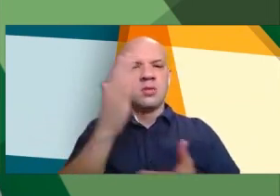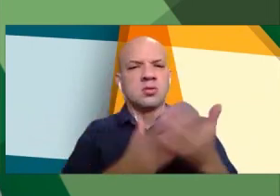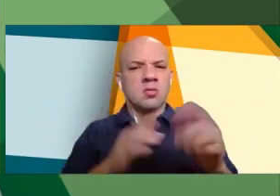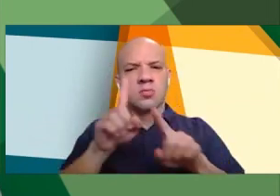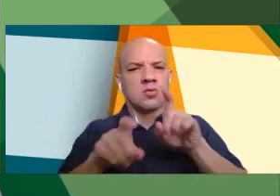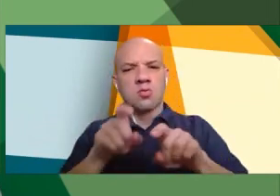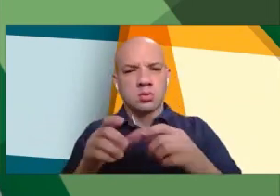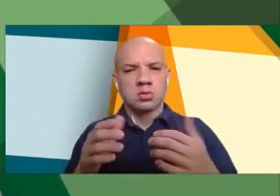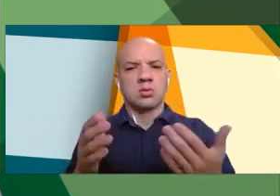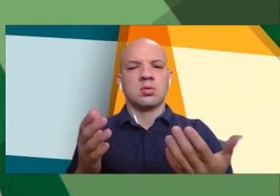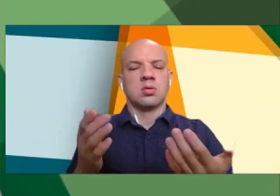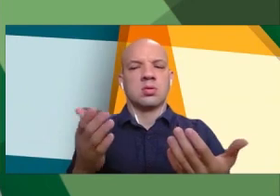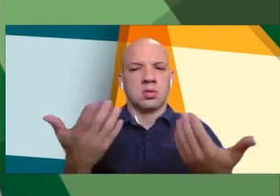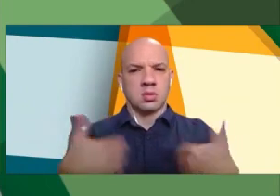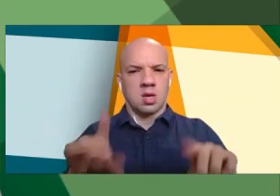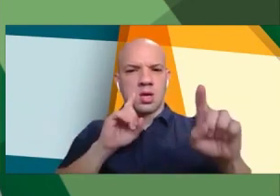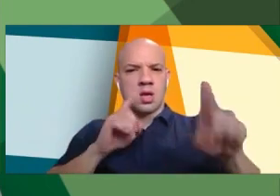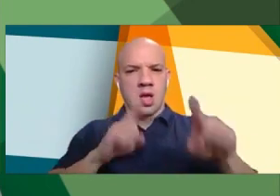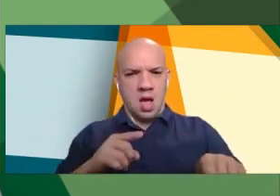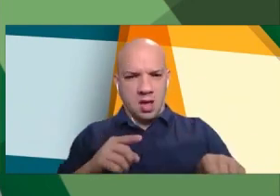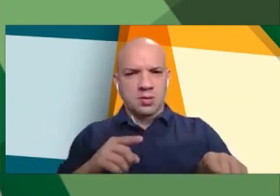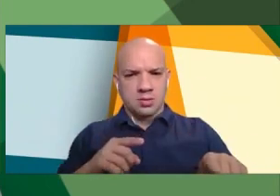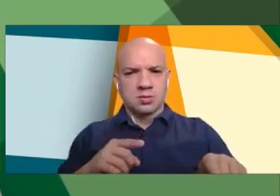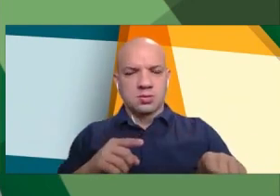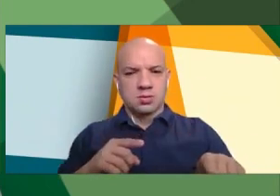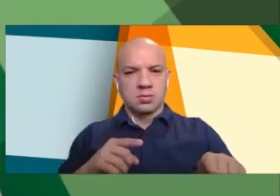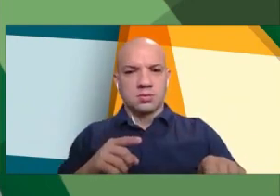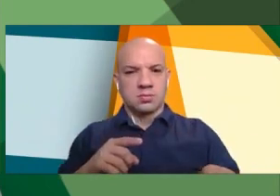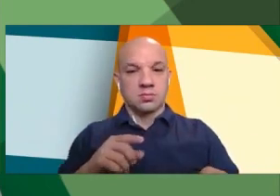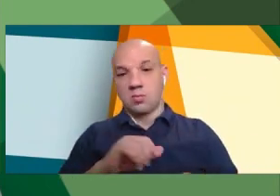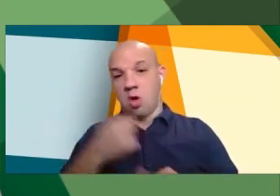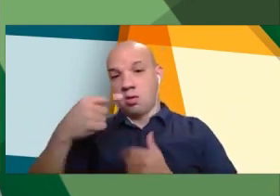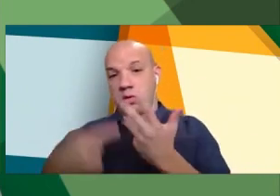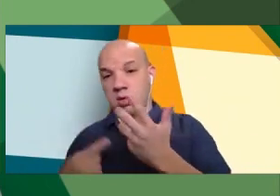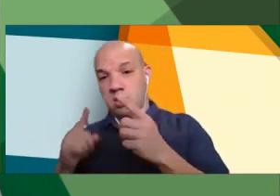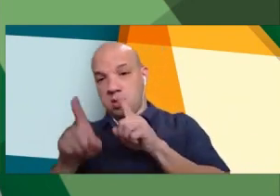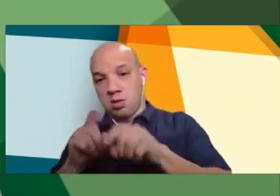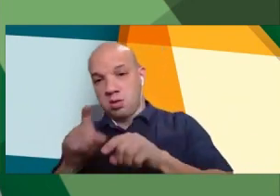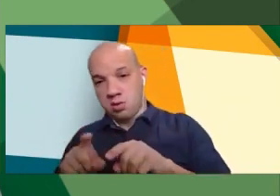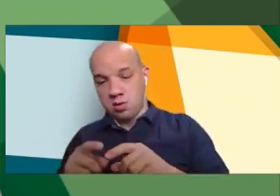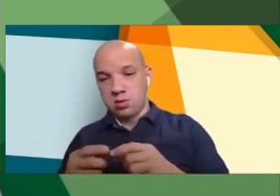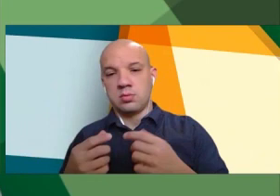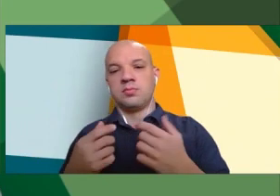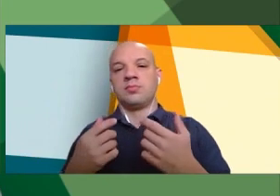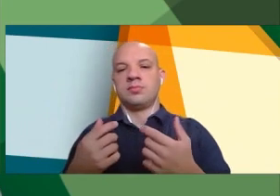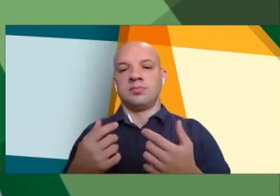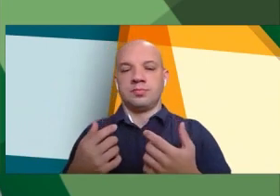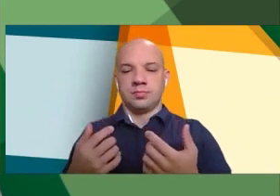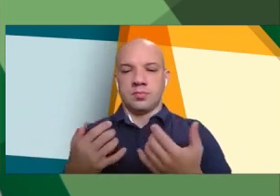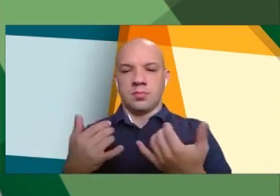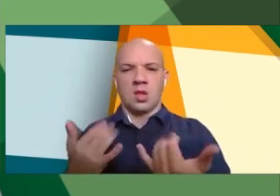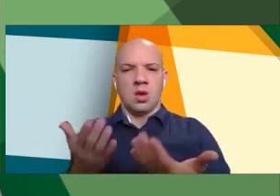answered. Others we have recommended that you submit your questions in